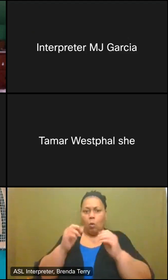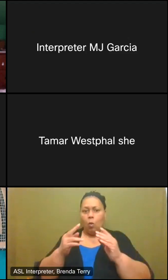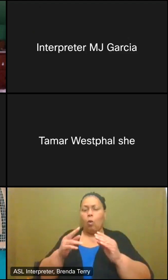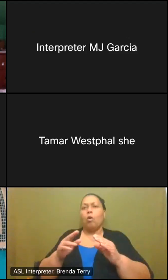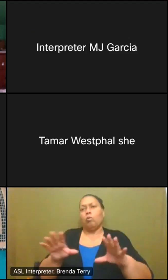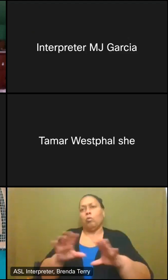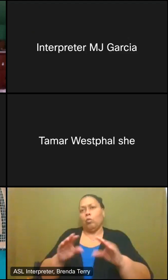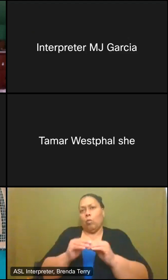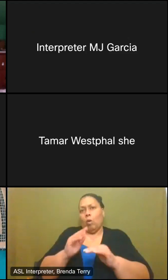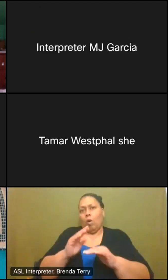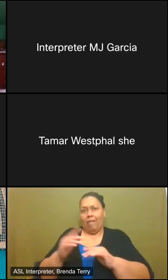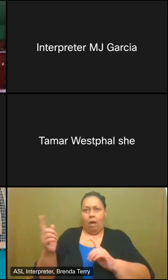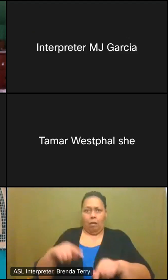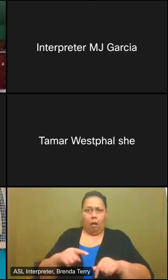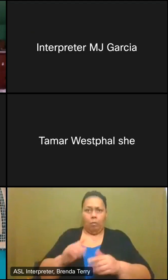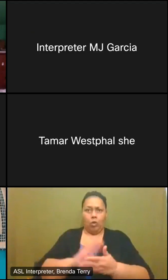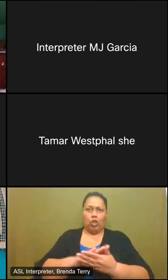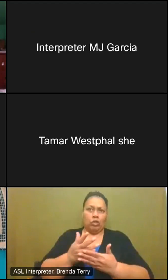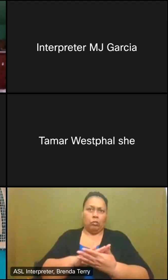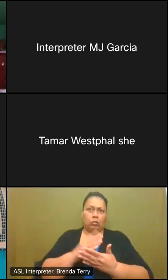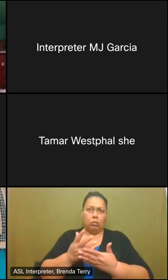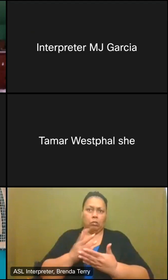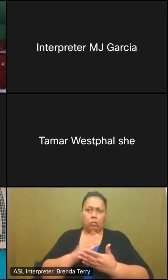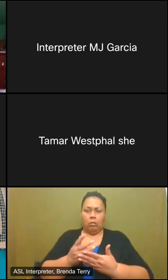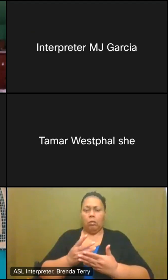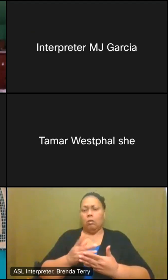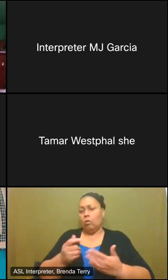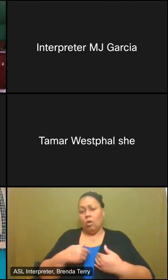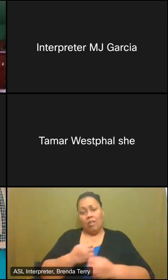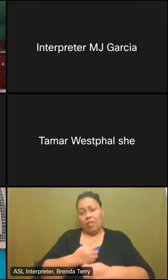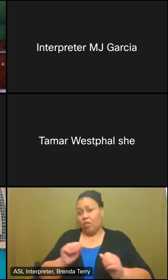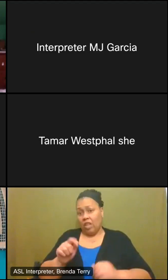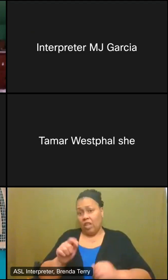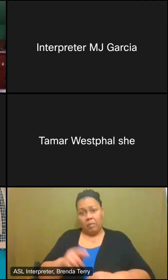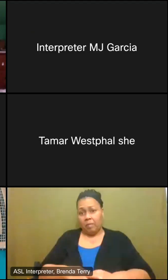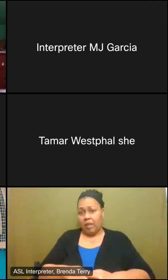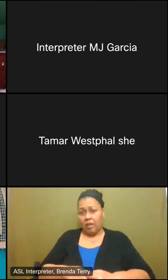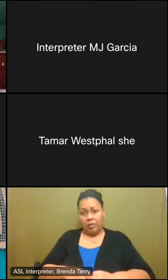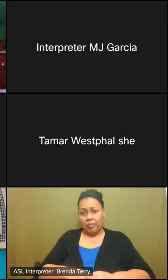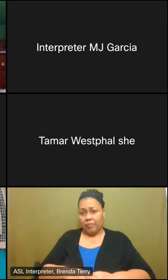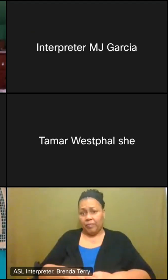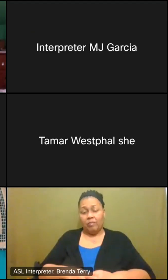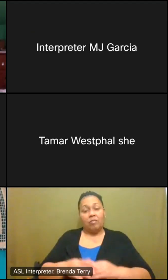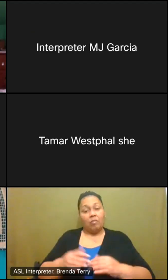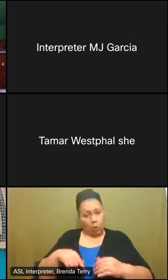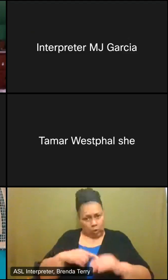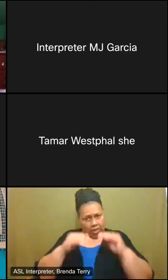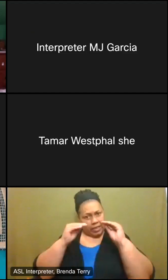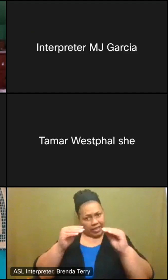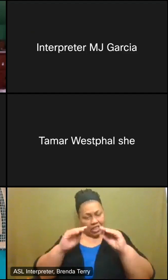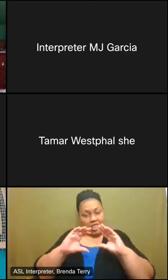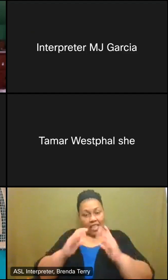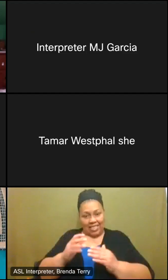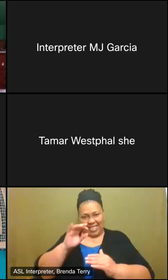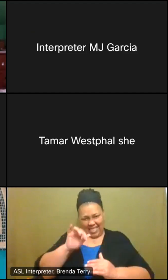cook, You don't really have that freedom. And so we do classes. These classes is one of